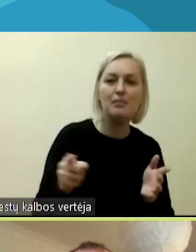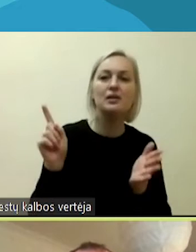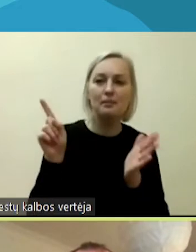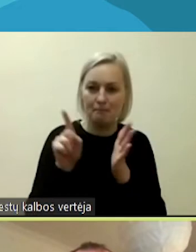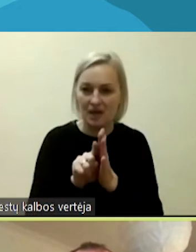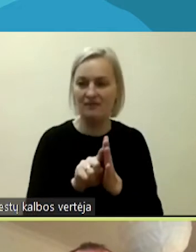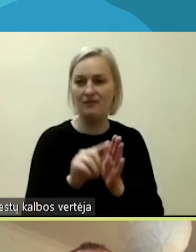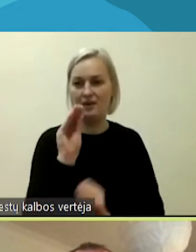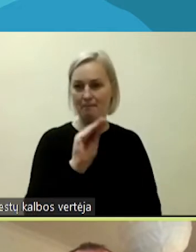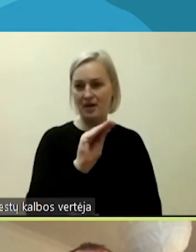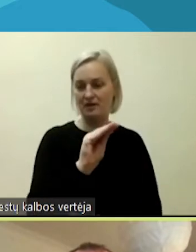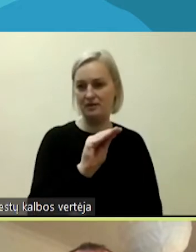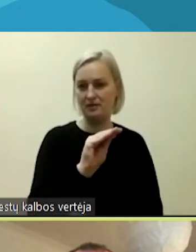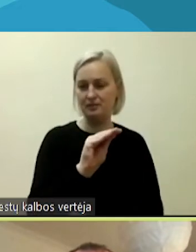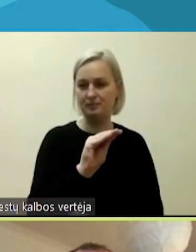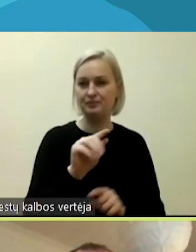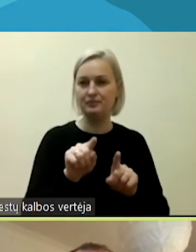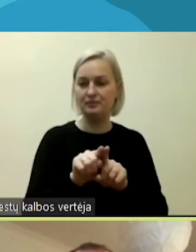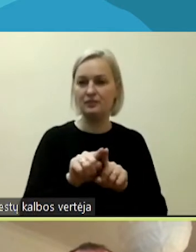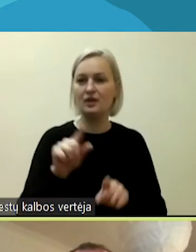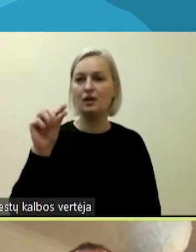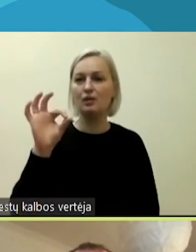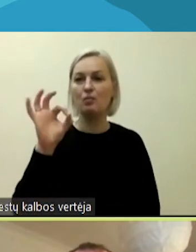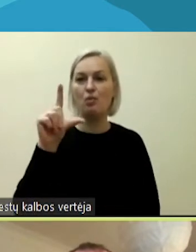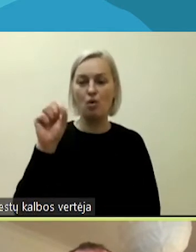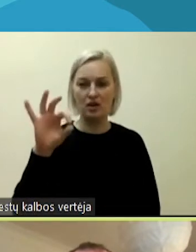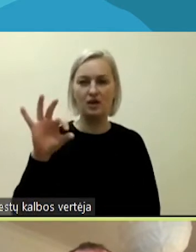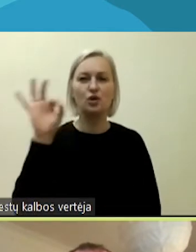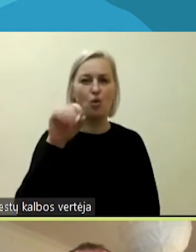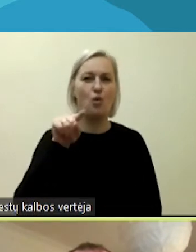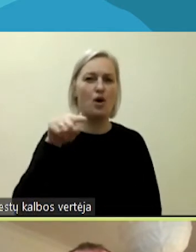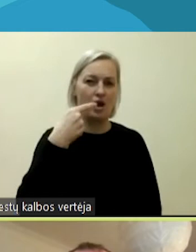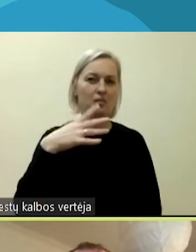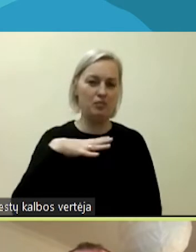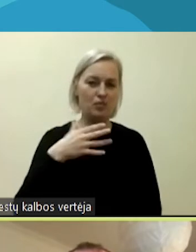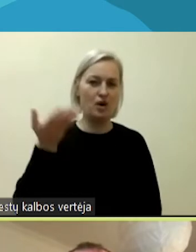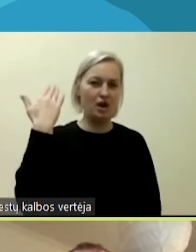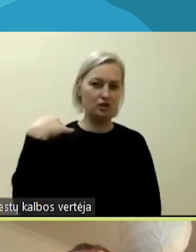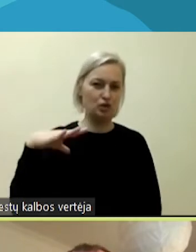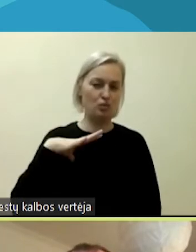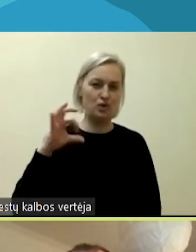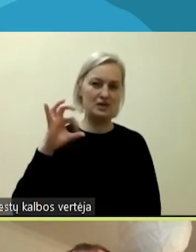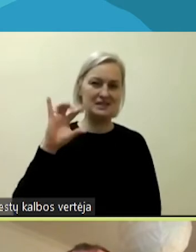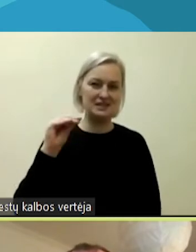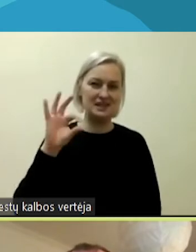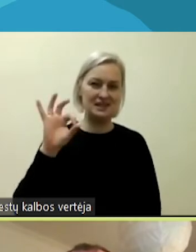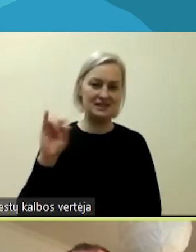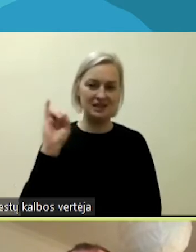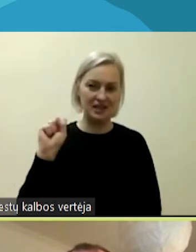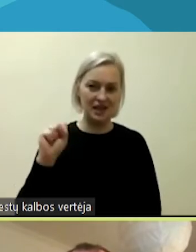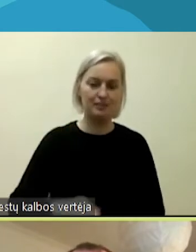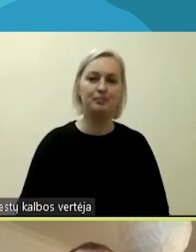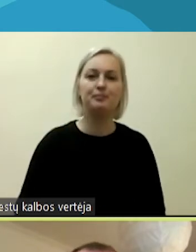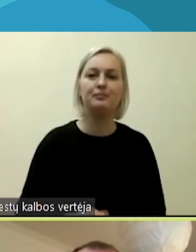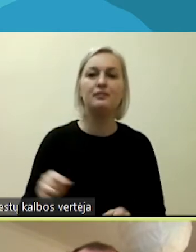The most important thing, I think, also to say is that we monitor institutional responses to hate crime as